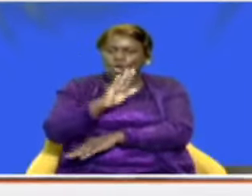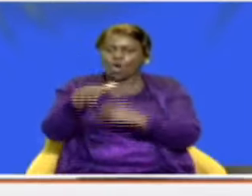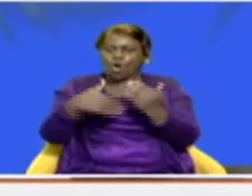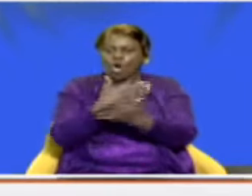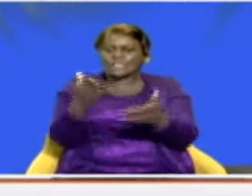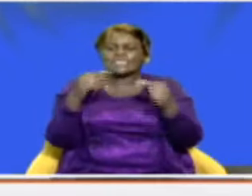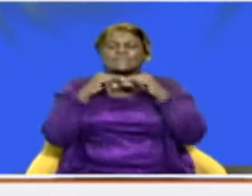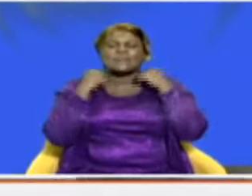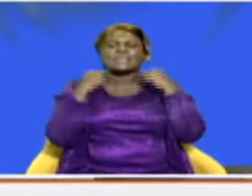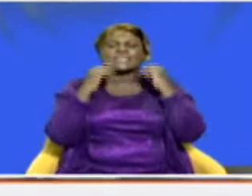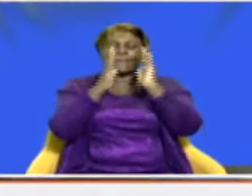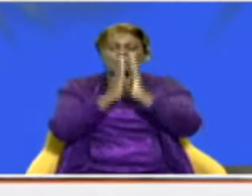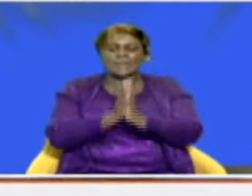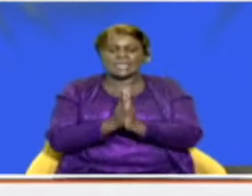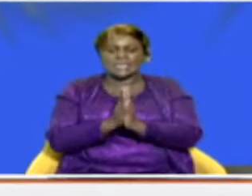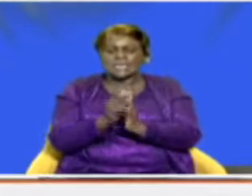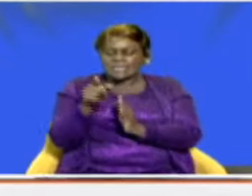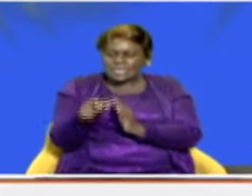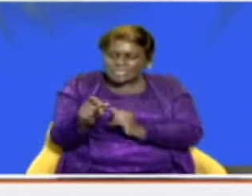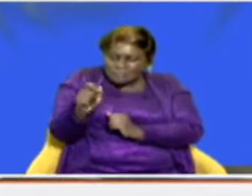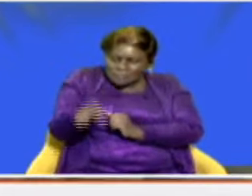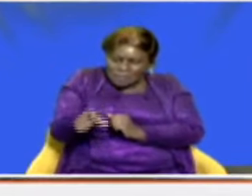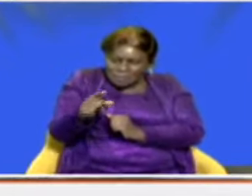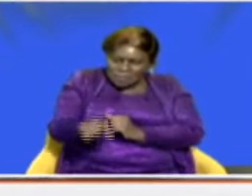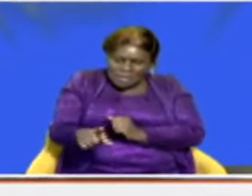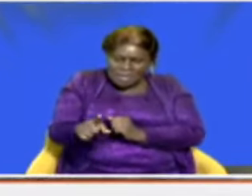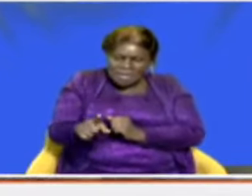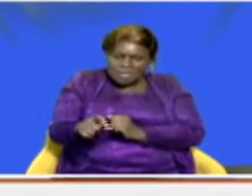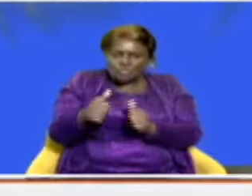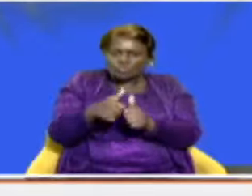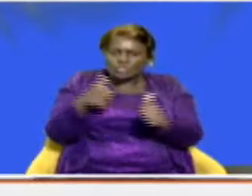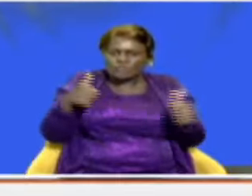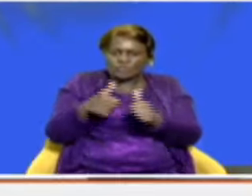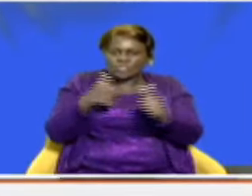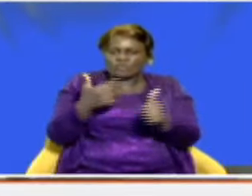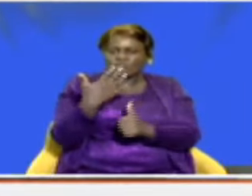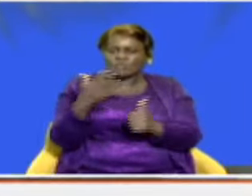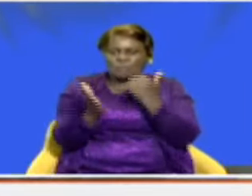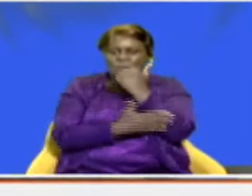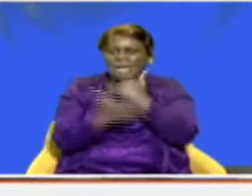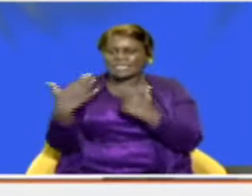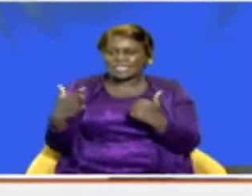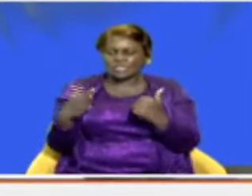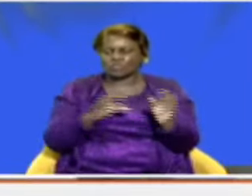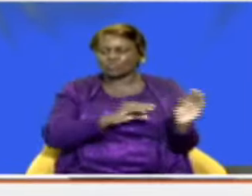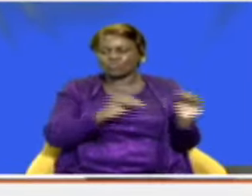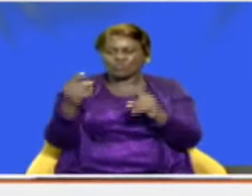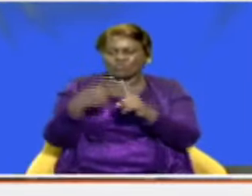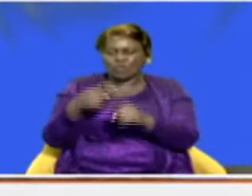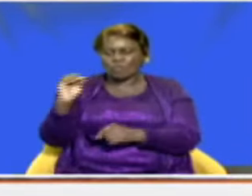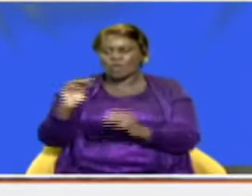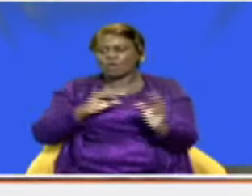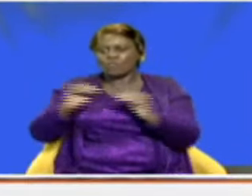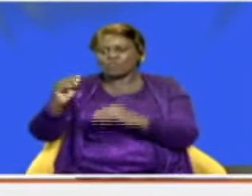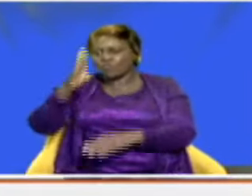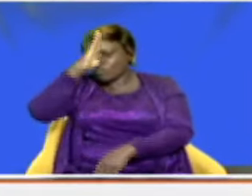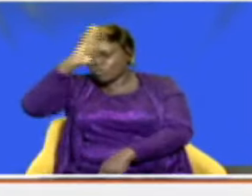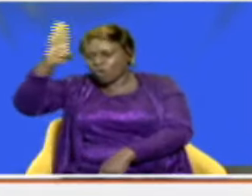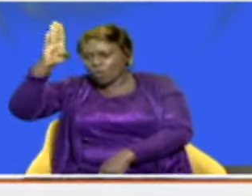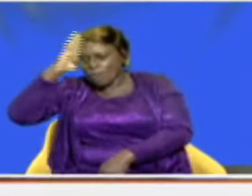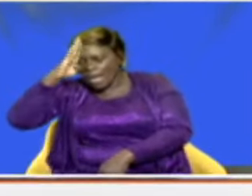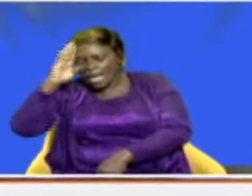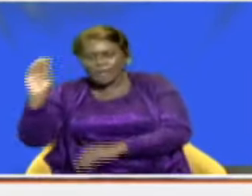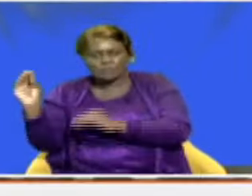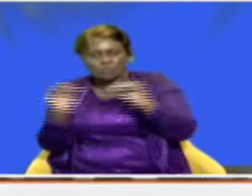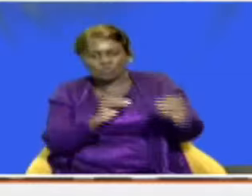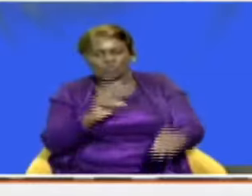pia tuombe kwamba hii mbegu ya ukataa maneno mabaya itoke hii Trans Nzoia, iende Bungoma,